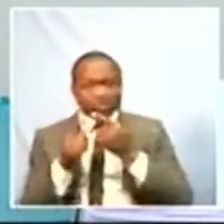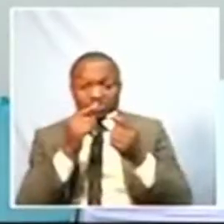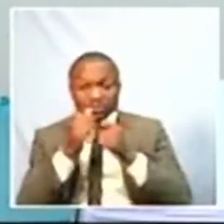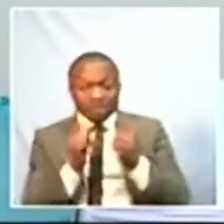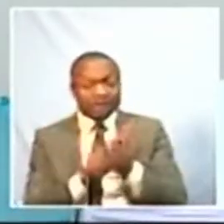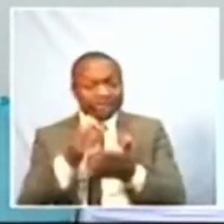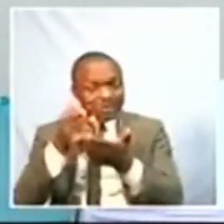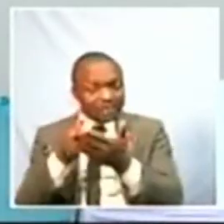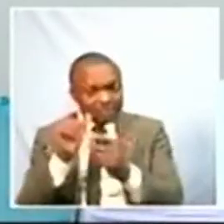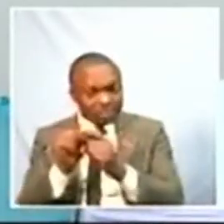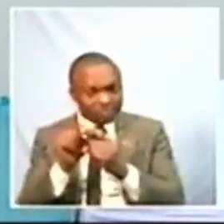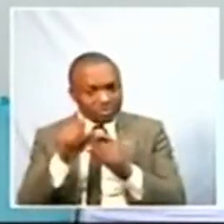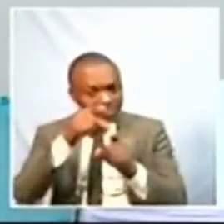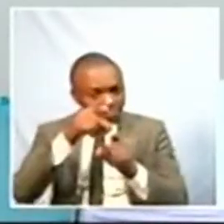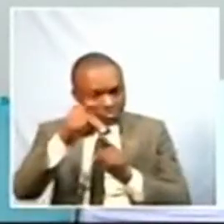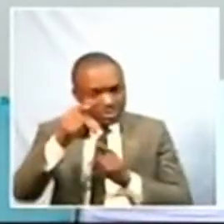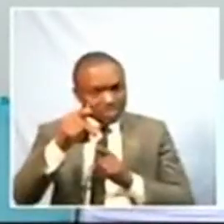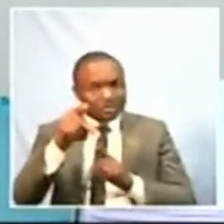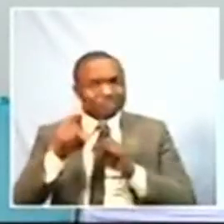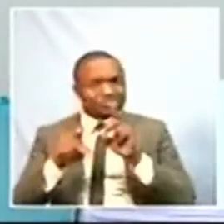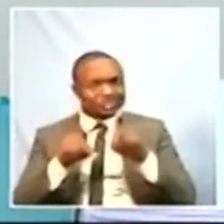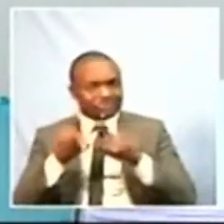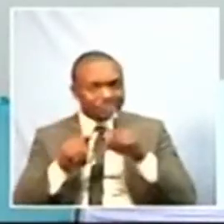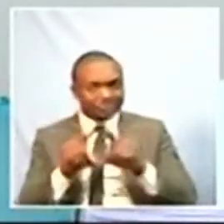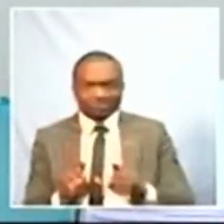those words to professionals.